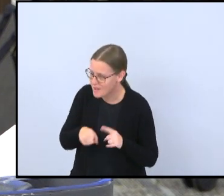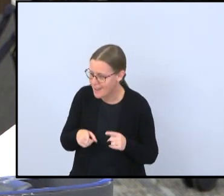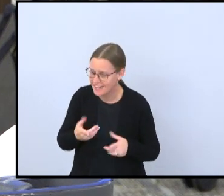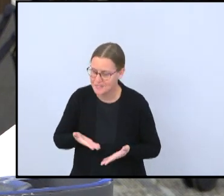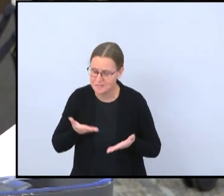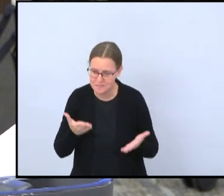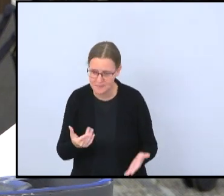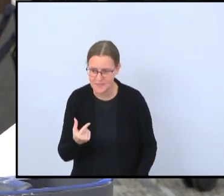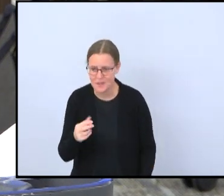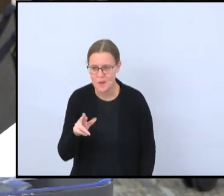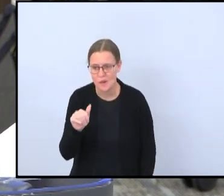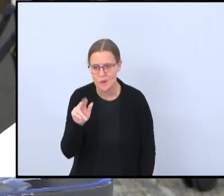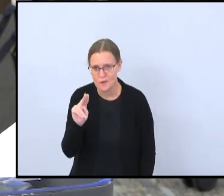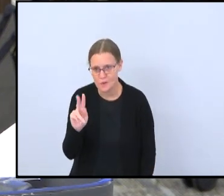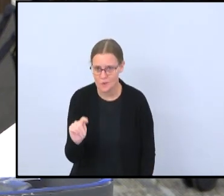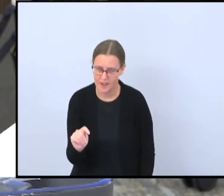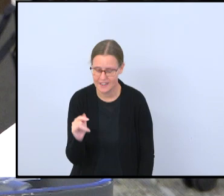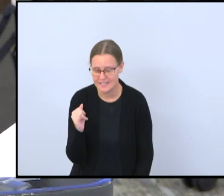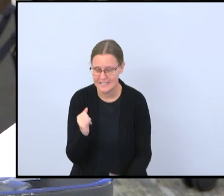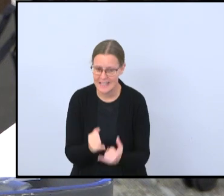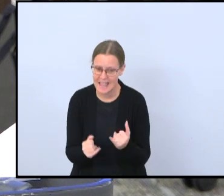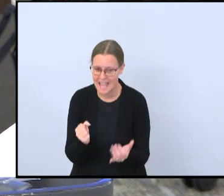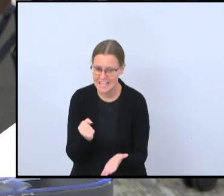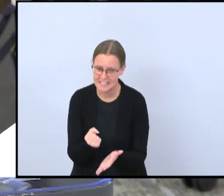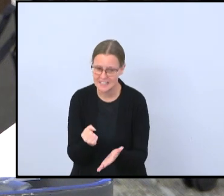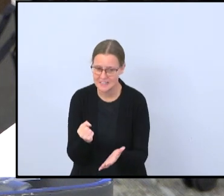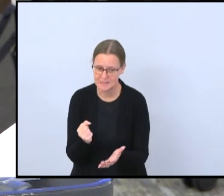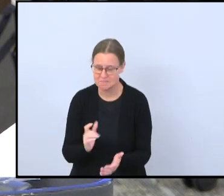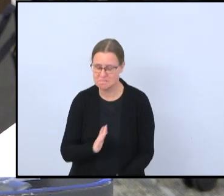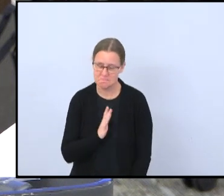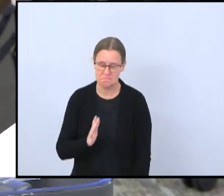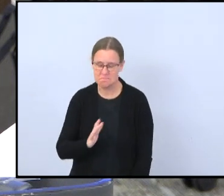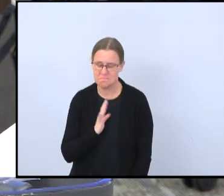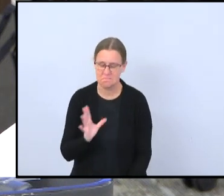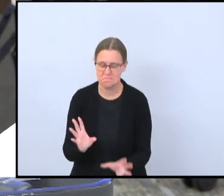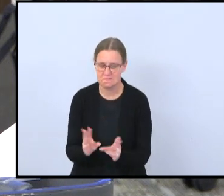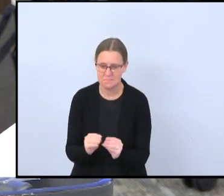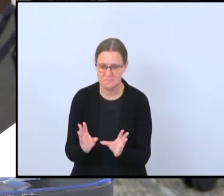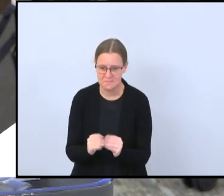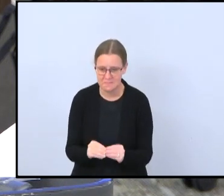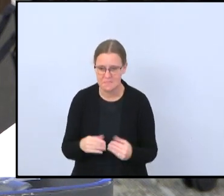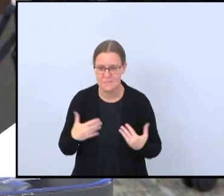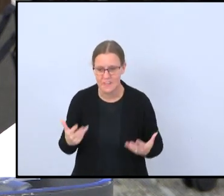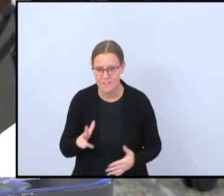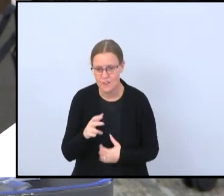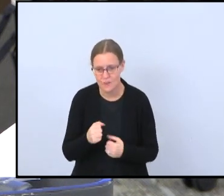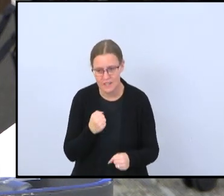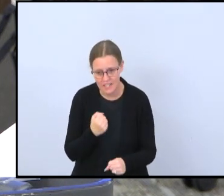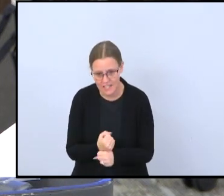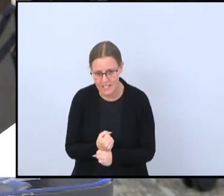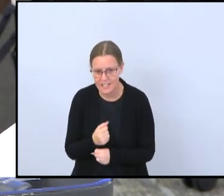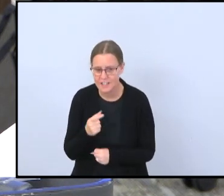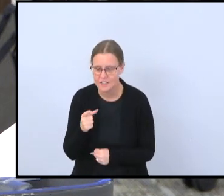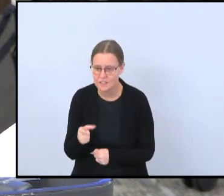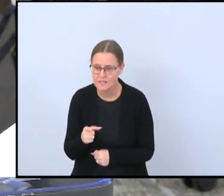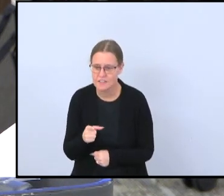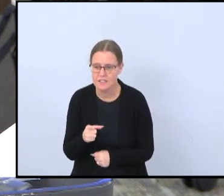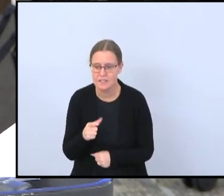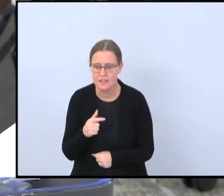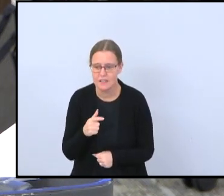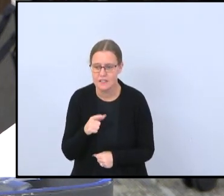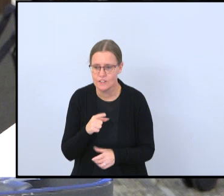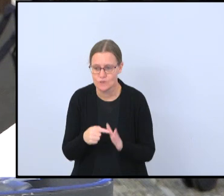Grant as his last official meeting here sitting on the board. Through his 3 years on the board, Mr. Grant has embodied servant